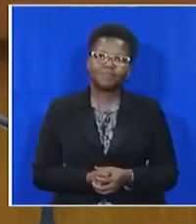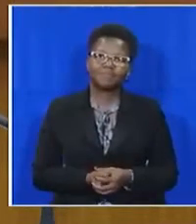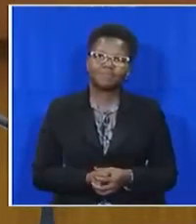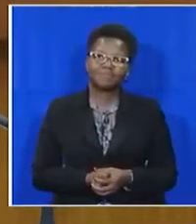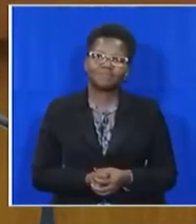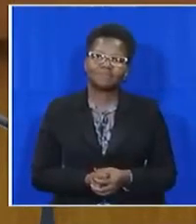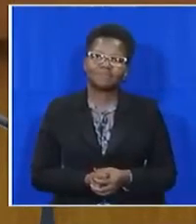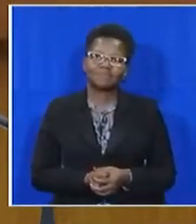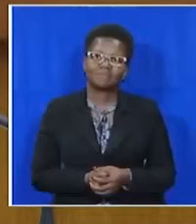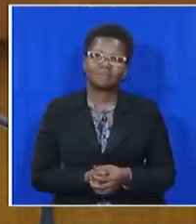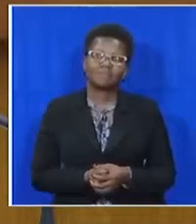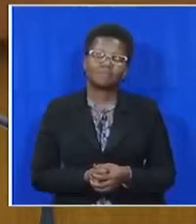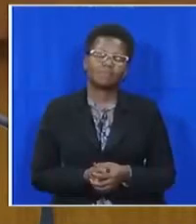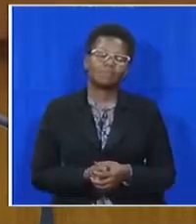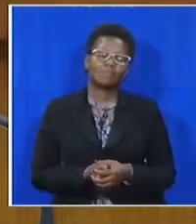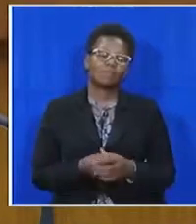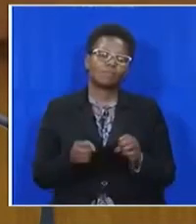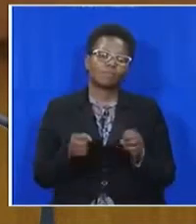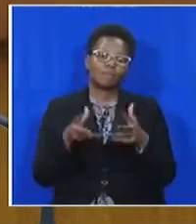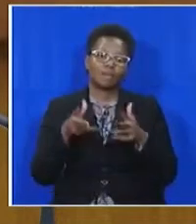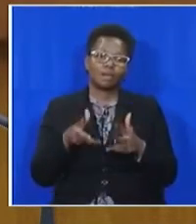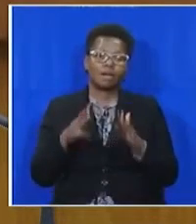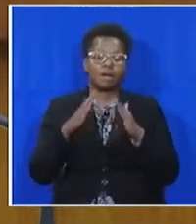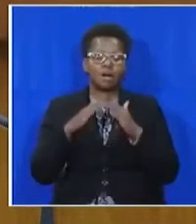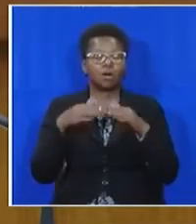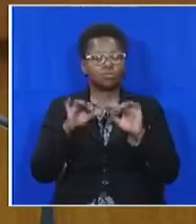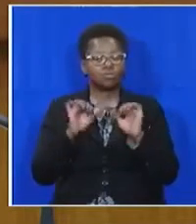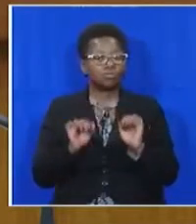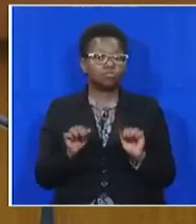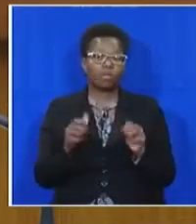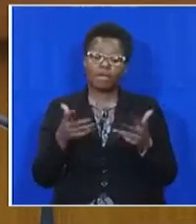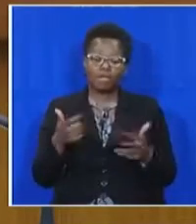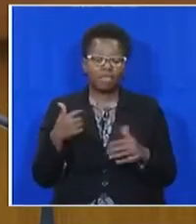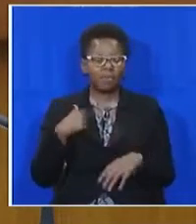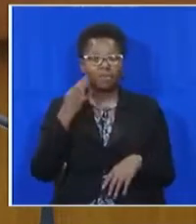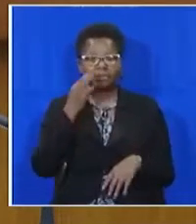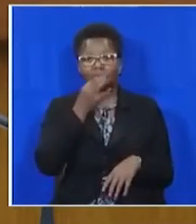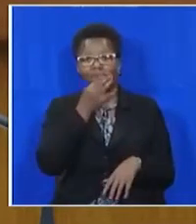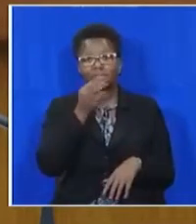We close off, Honourable House Chair, by